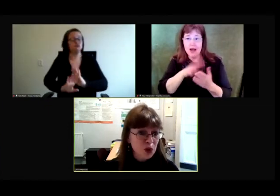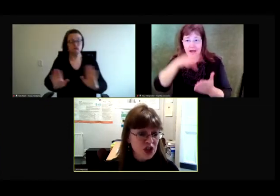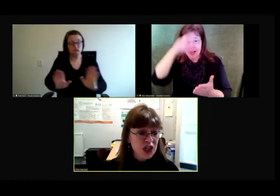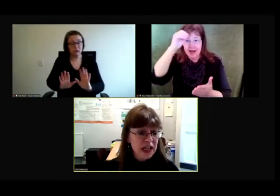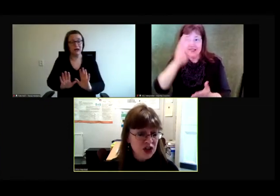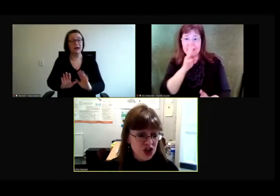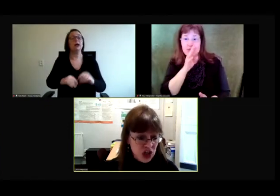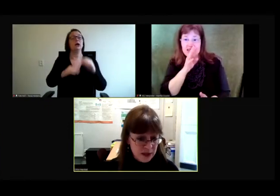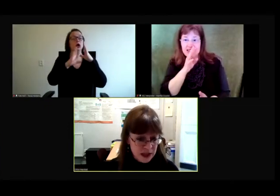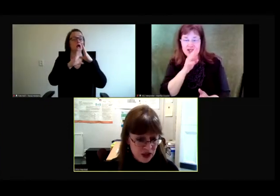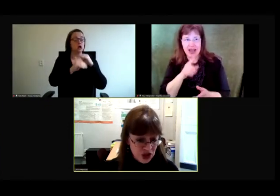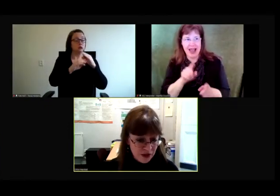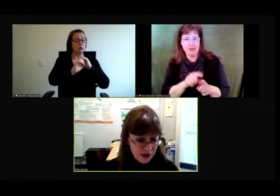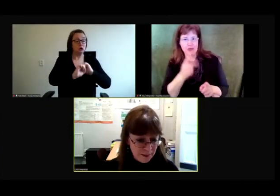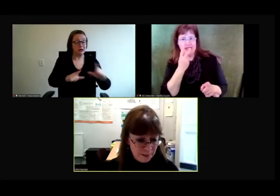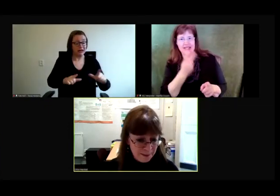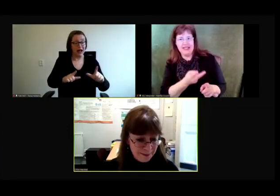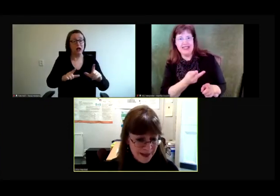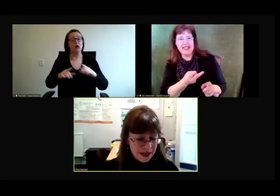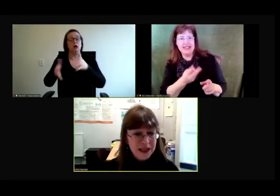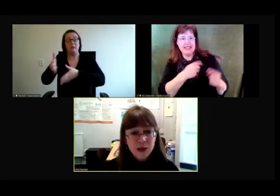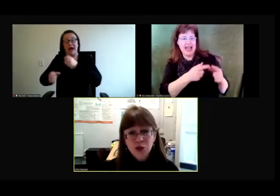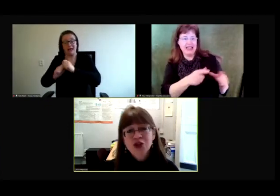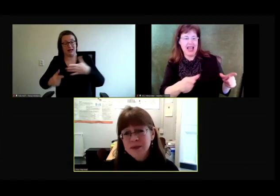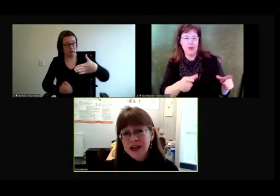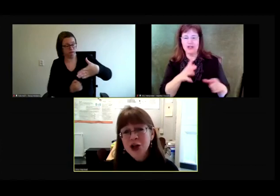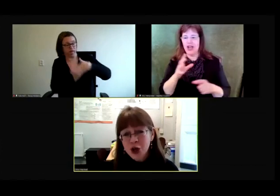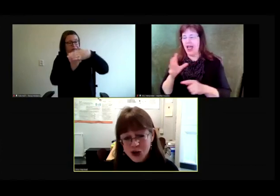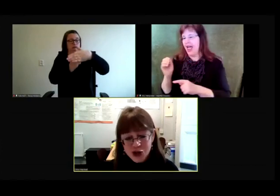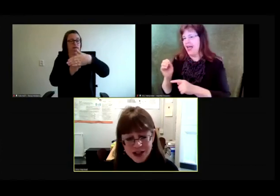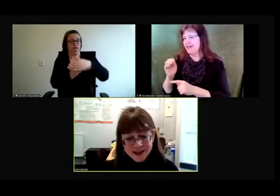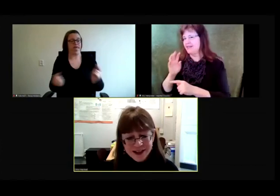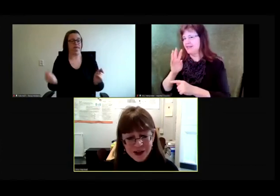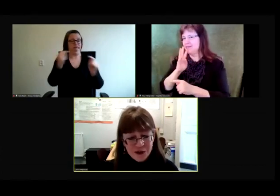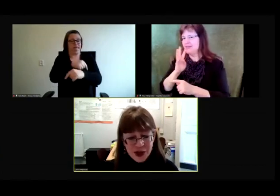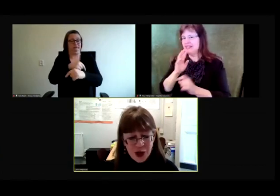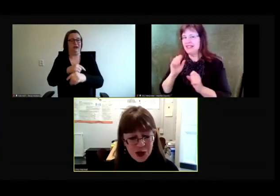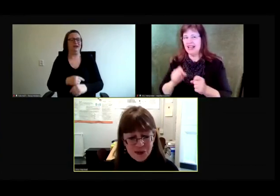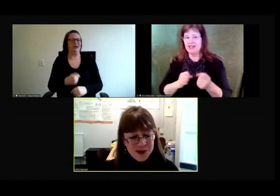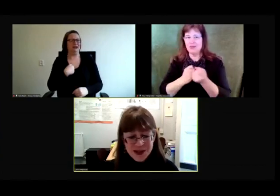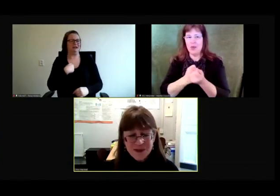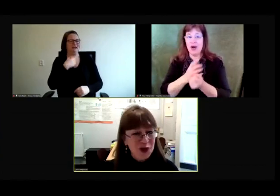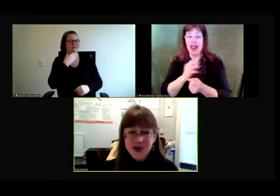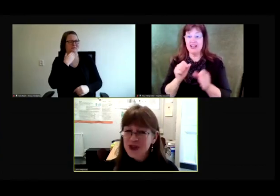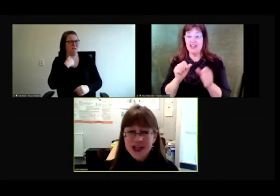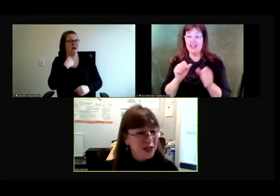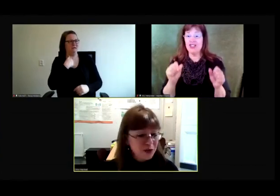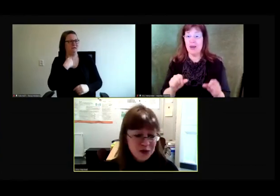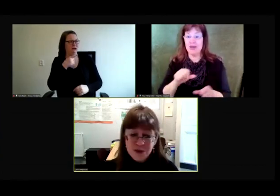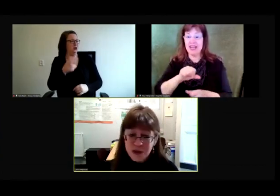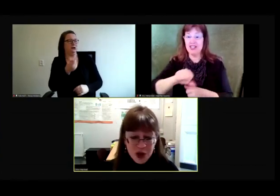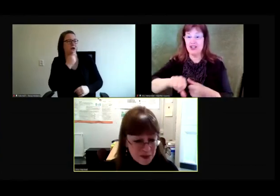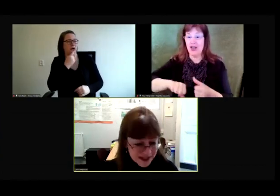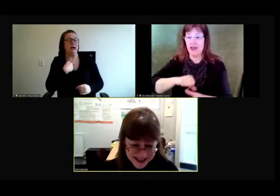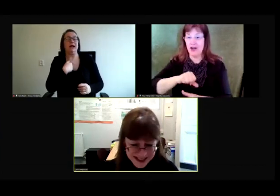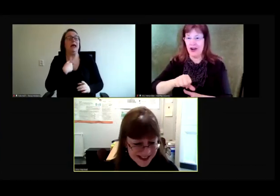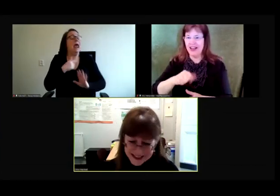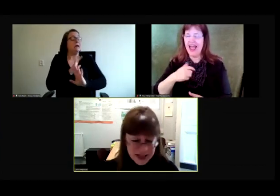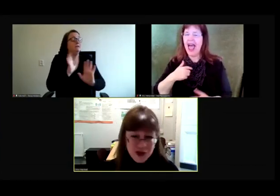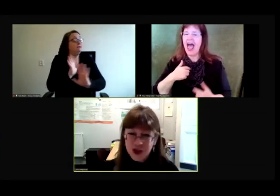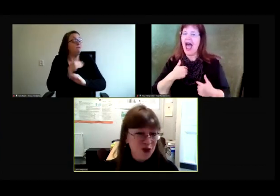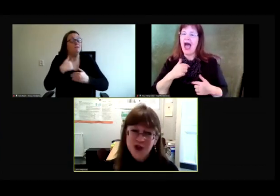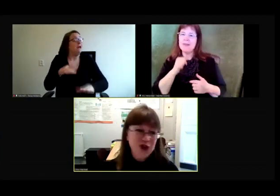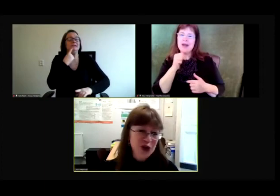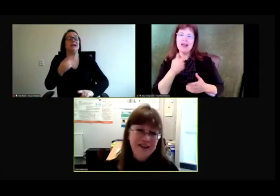language support and shape each other. And I'm wondering about the logic of that argument. I'm not suggesting for a